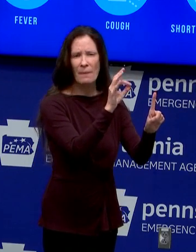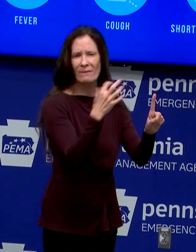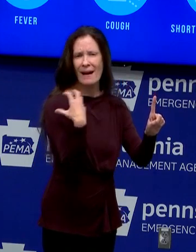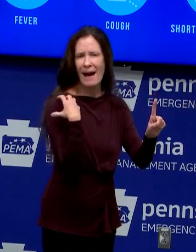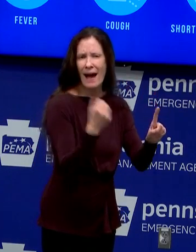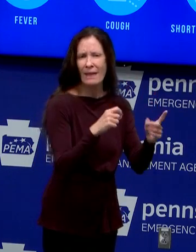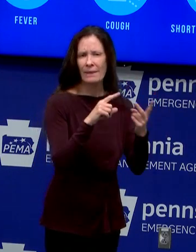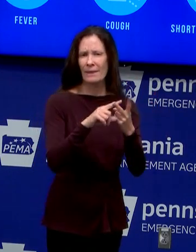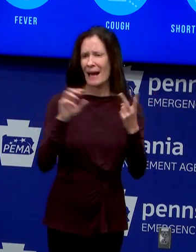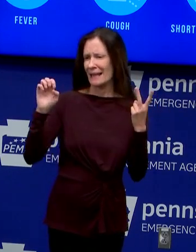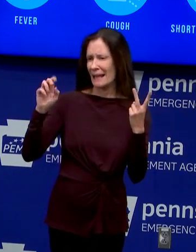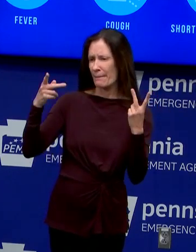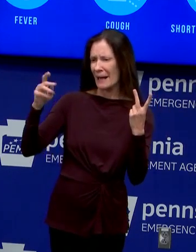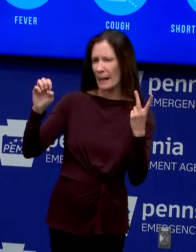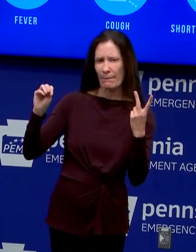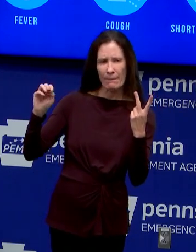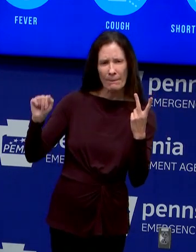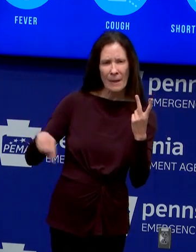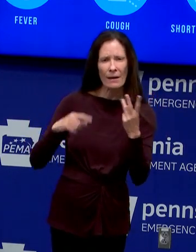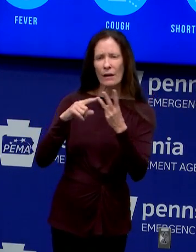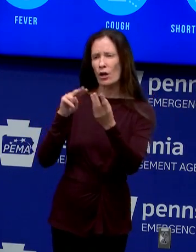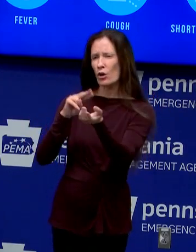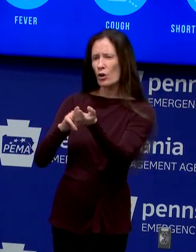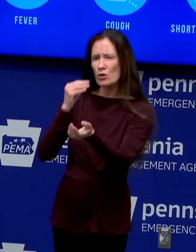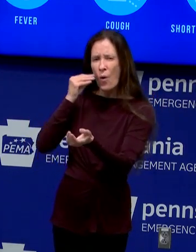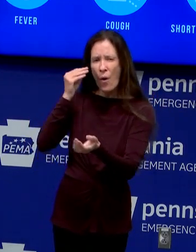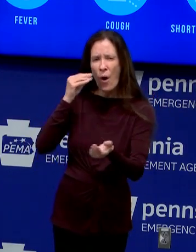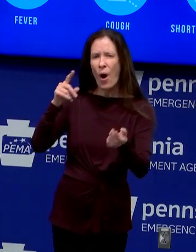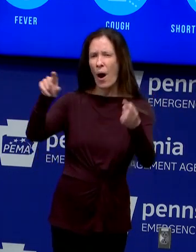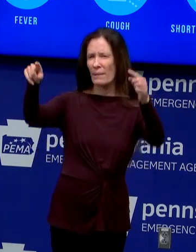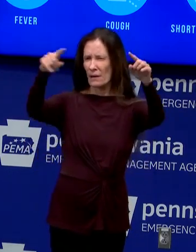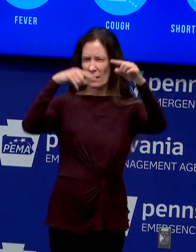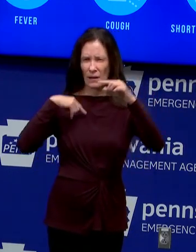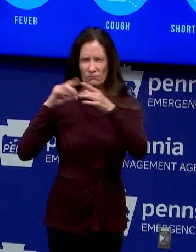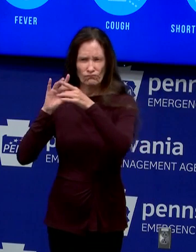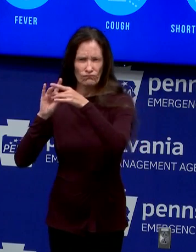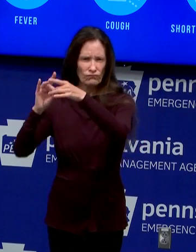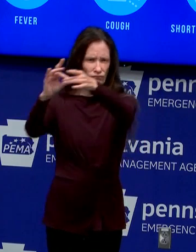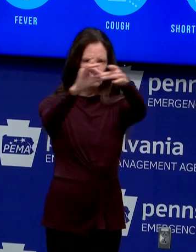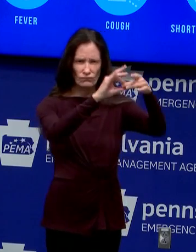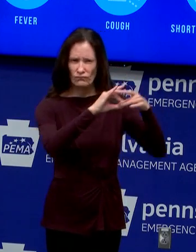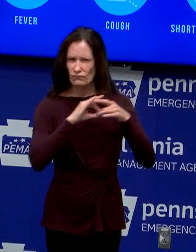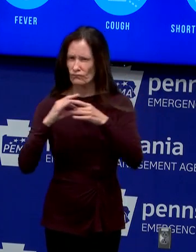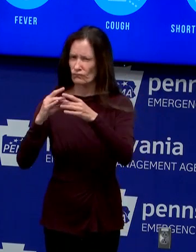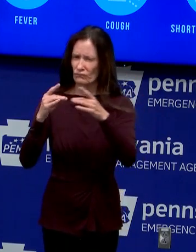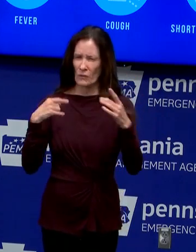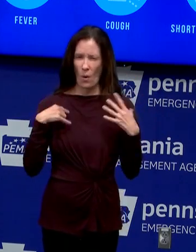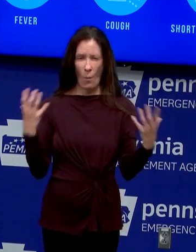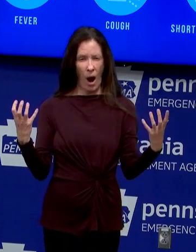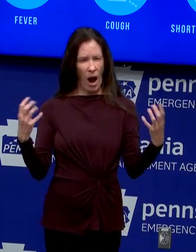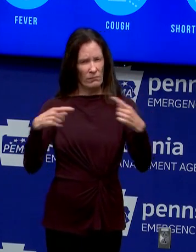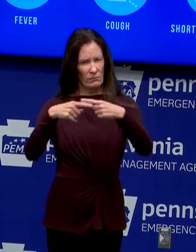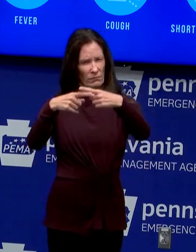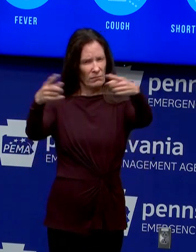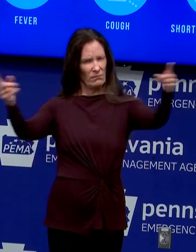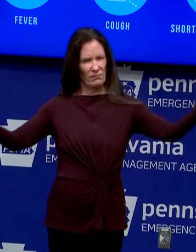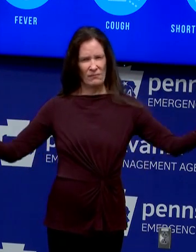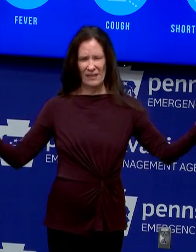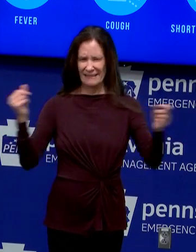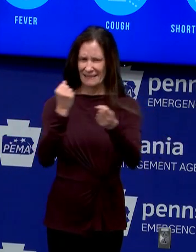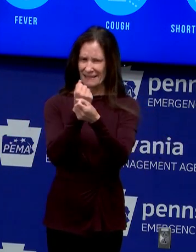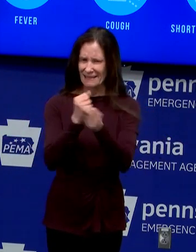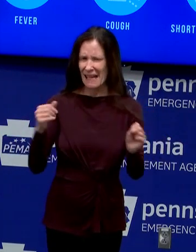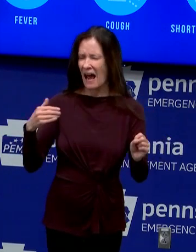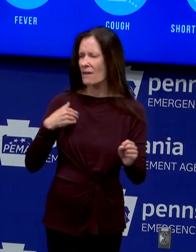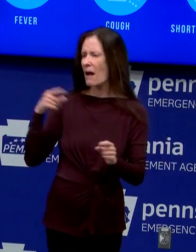as working with the facilities themselves in terms of working towards that. We have infection control experts and